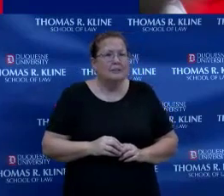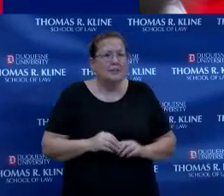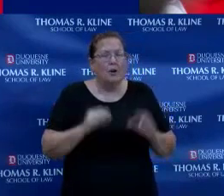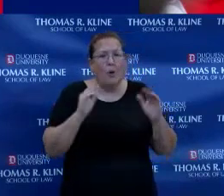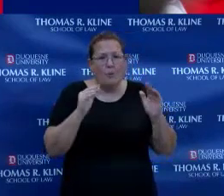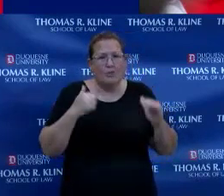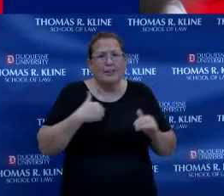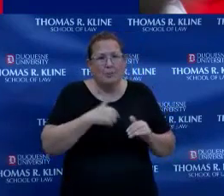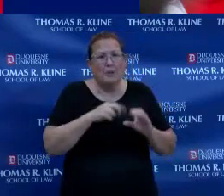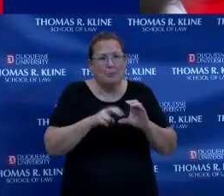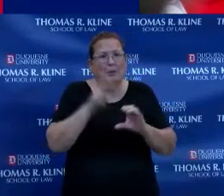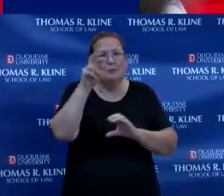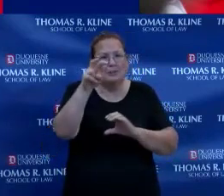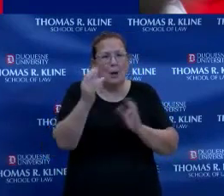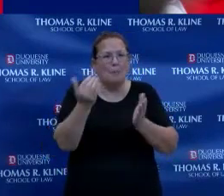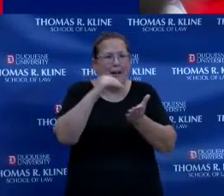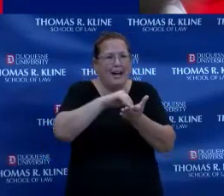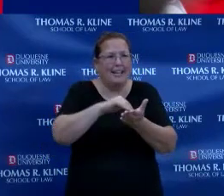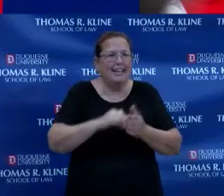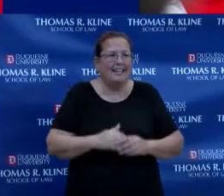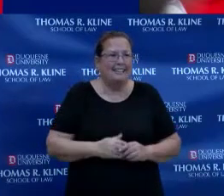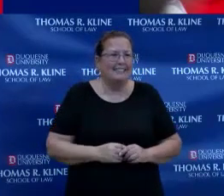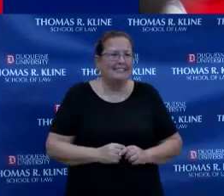spots. So